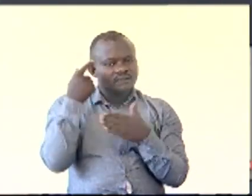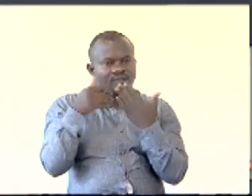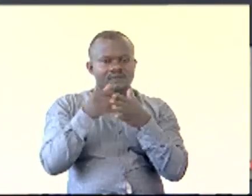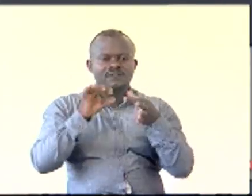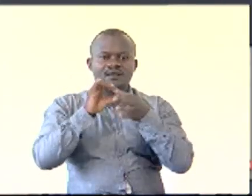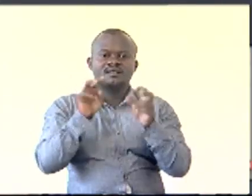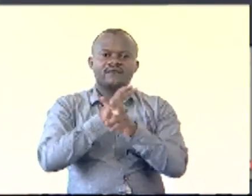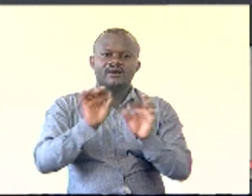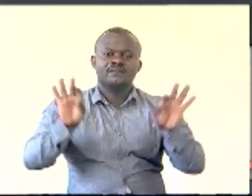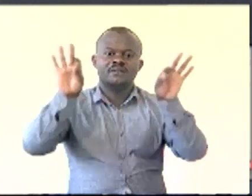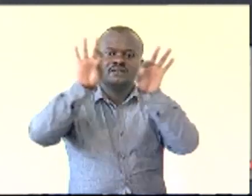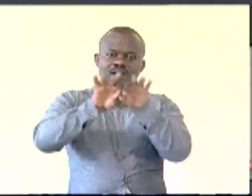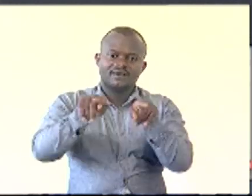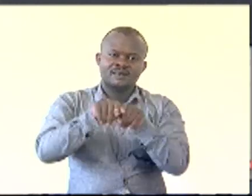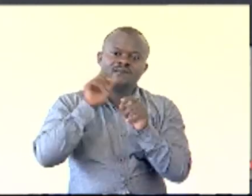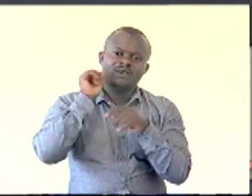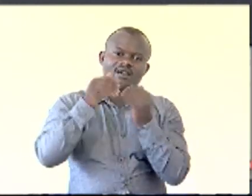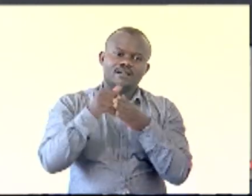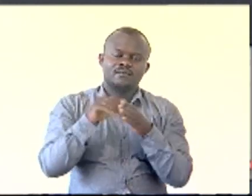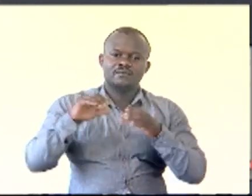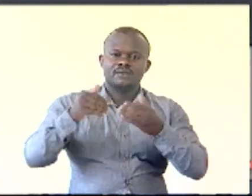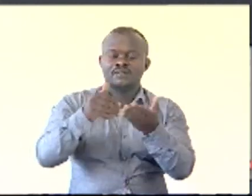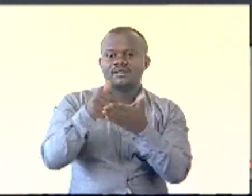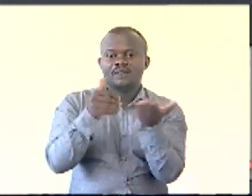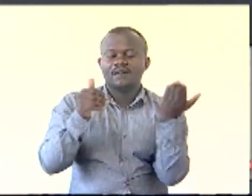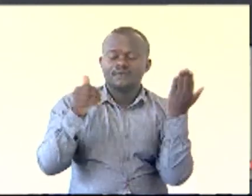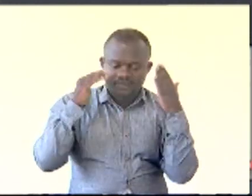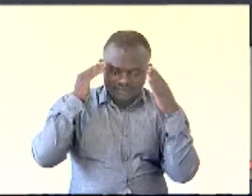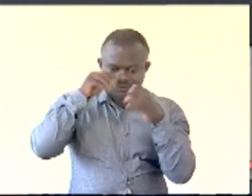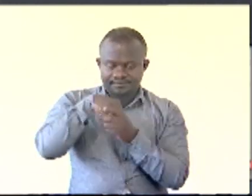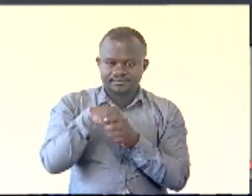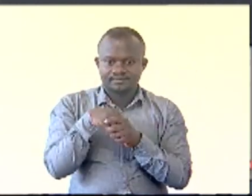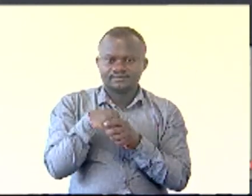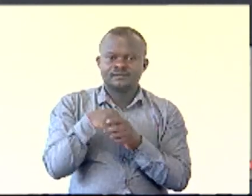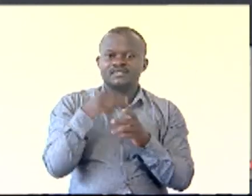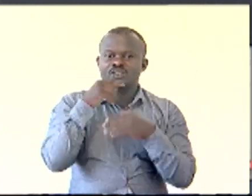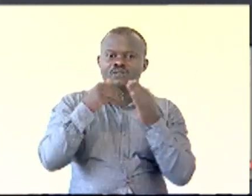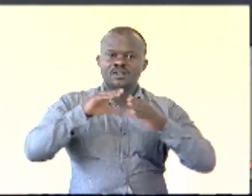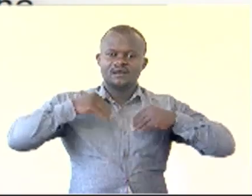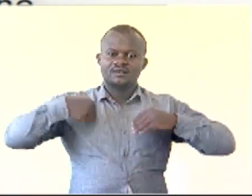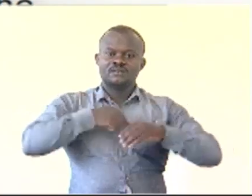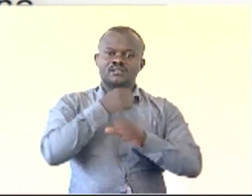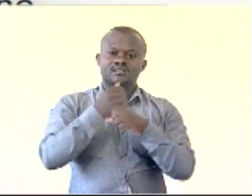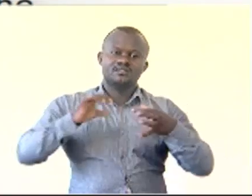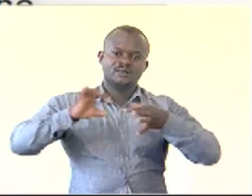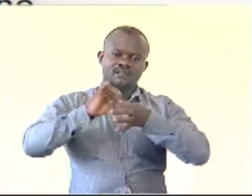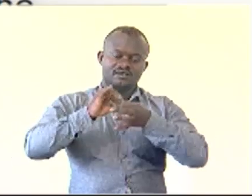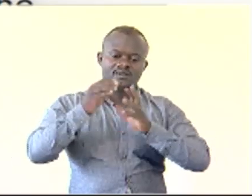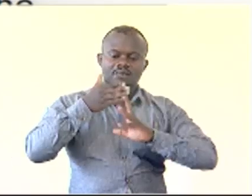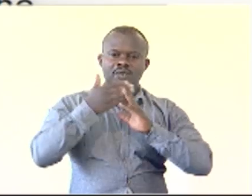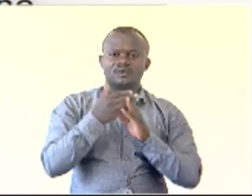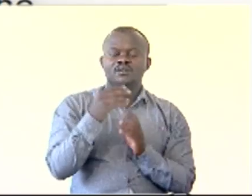very important as far as movement and locomotion is concerned. So let's talk about joints. They develop between